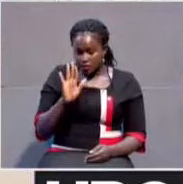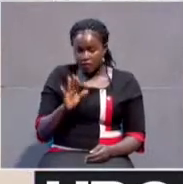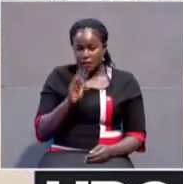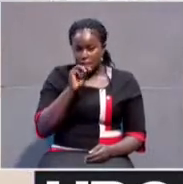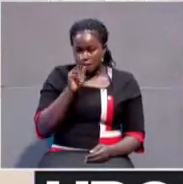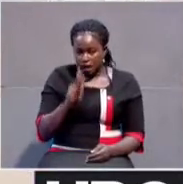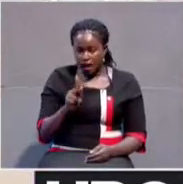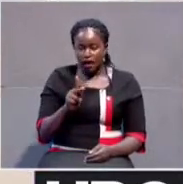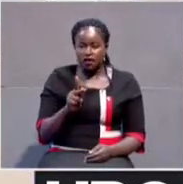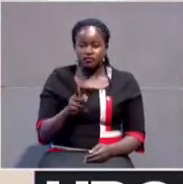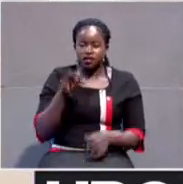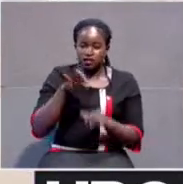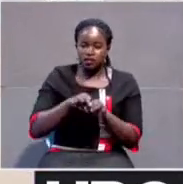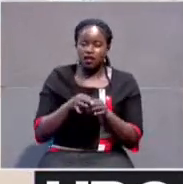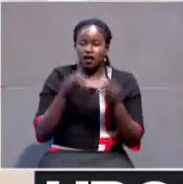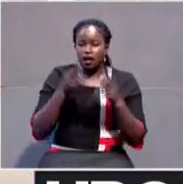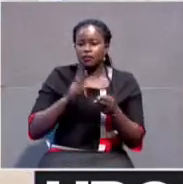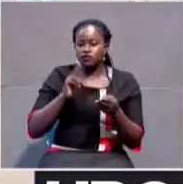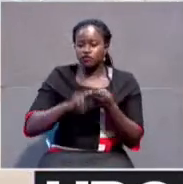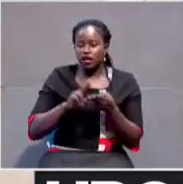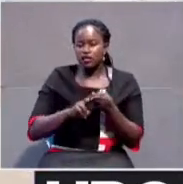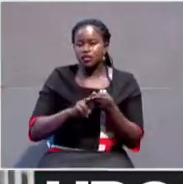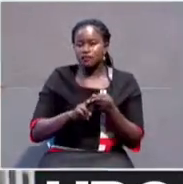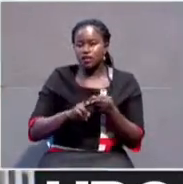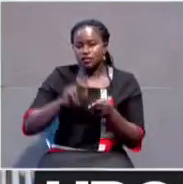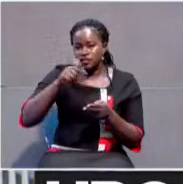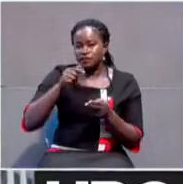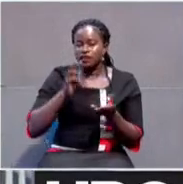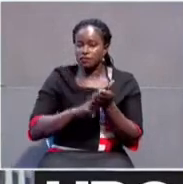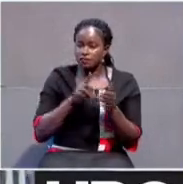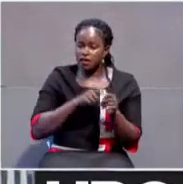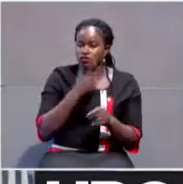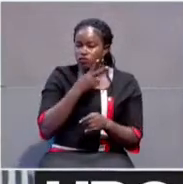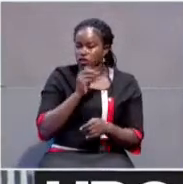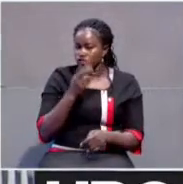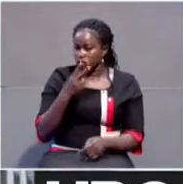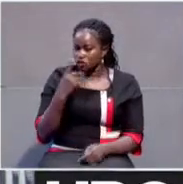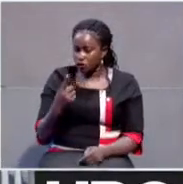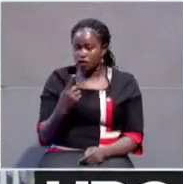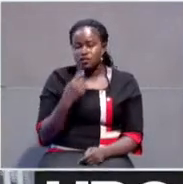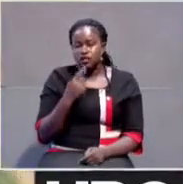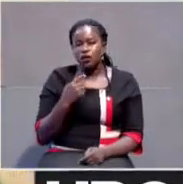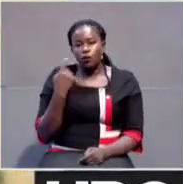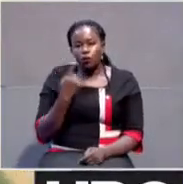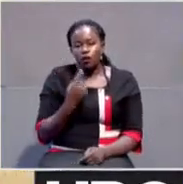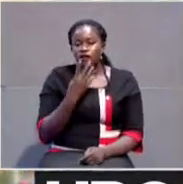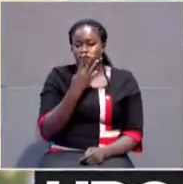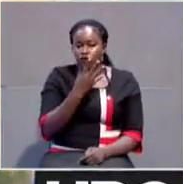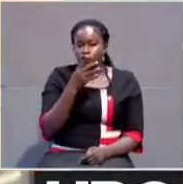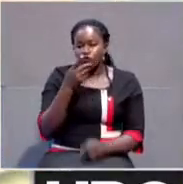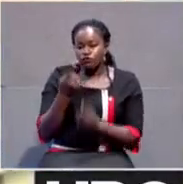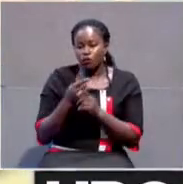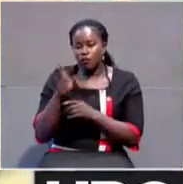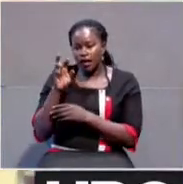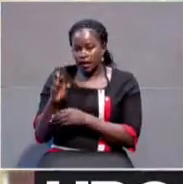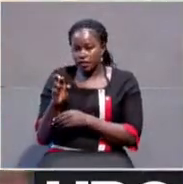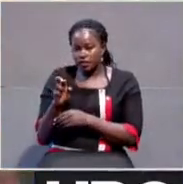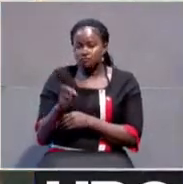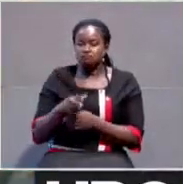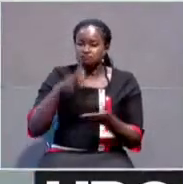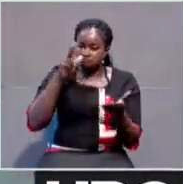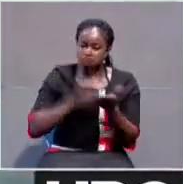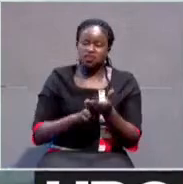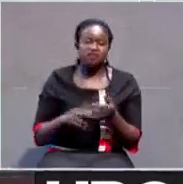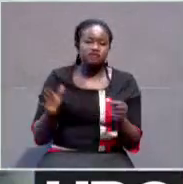this Friday, 17th May 2021, according to our sources, only 4 of 8 guild candidates in the race have been